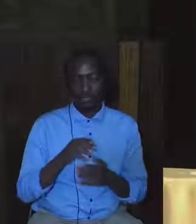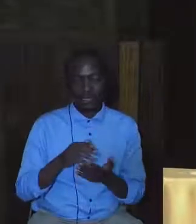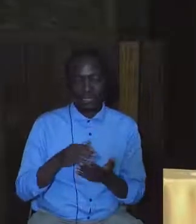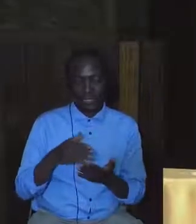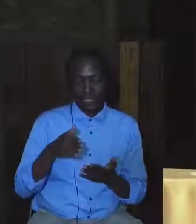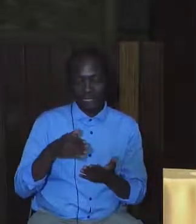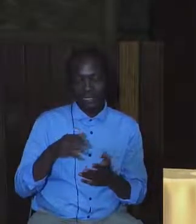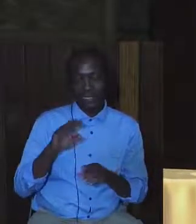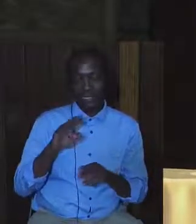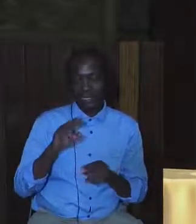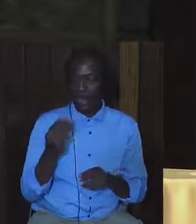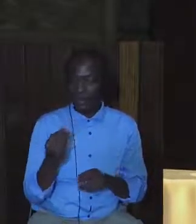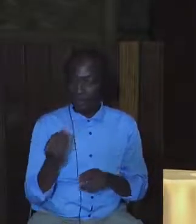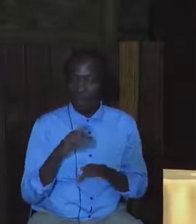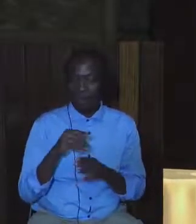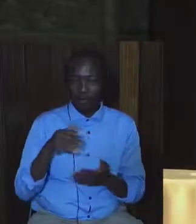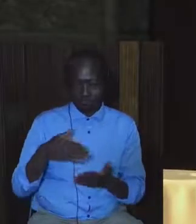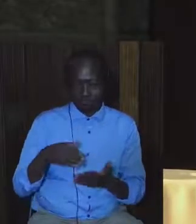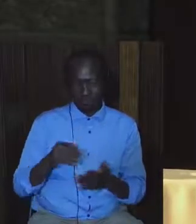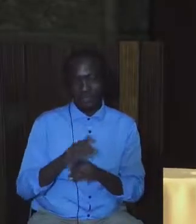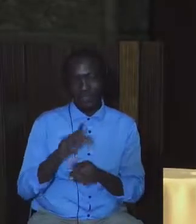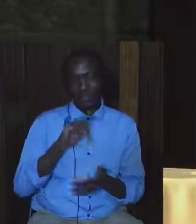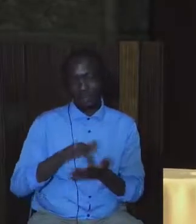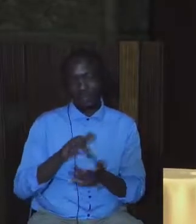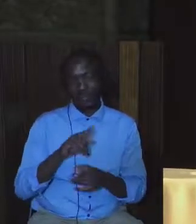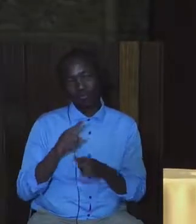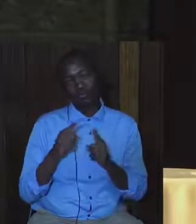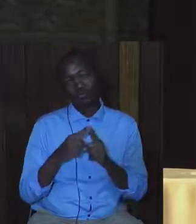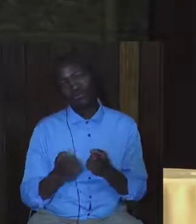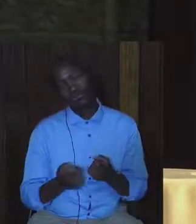to about